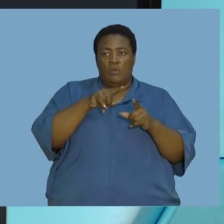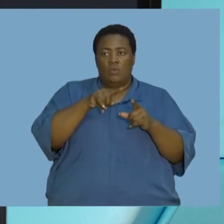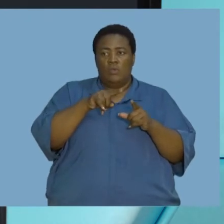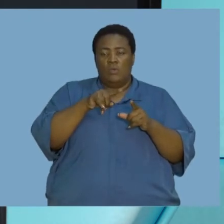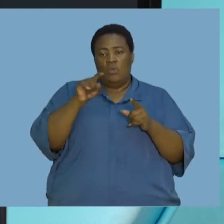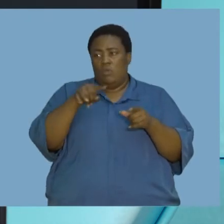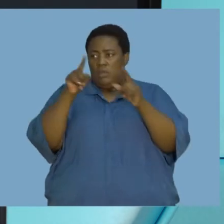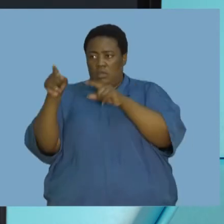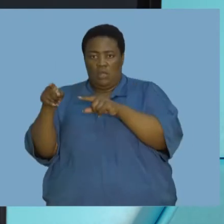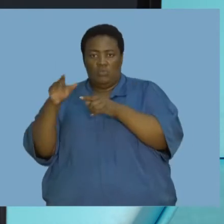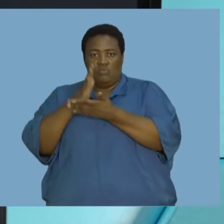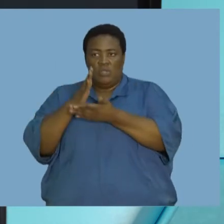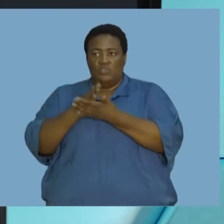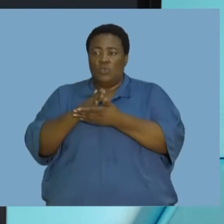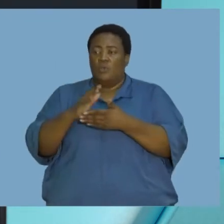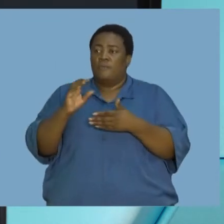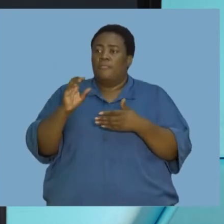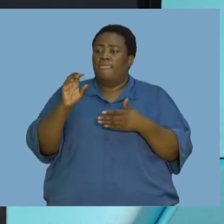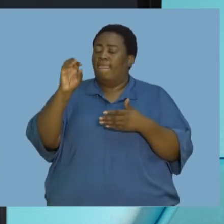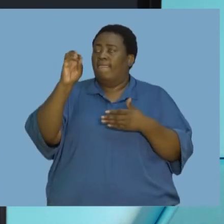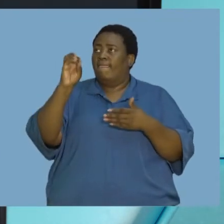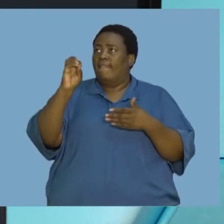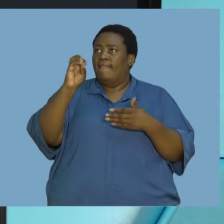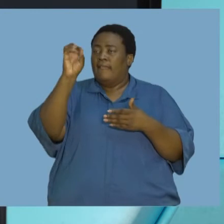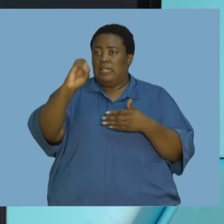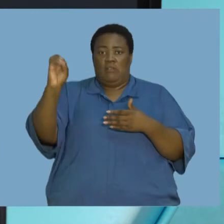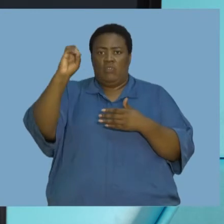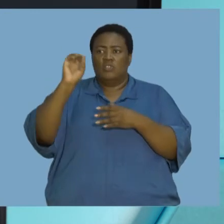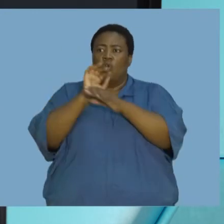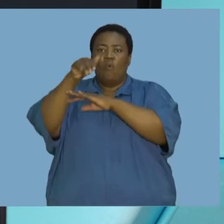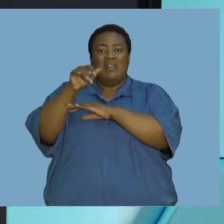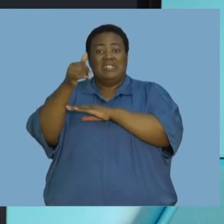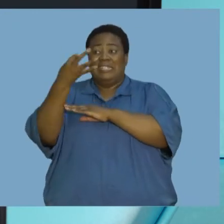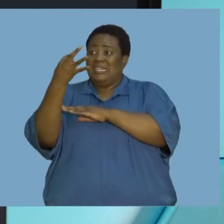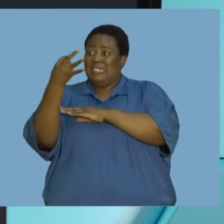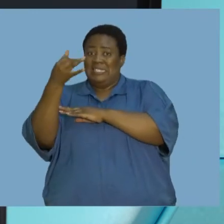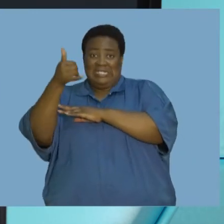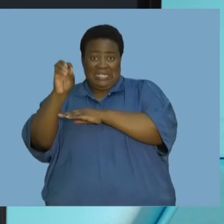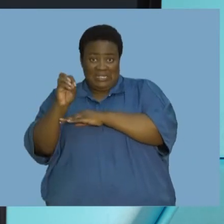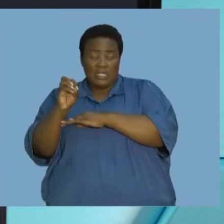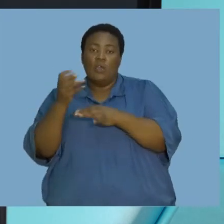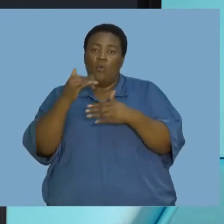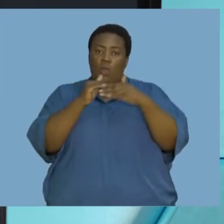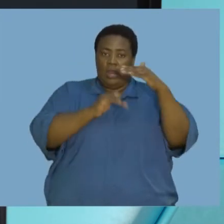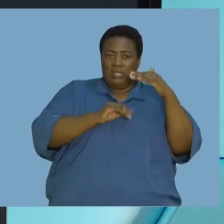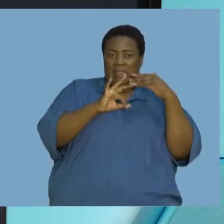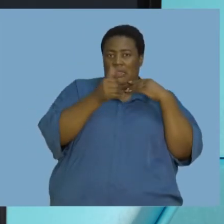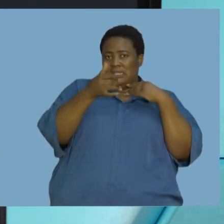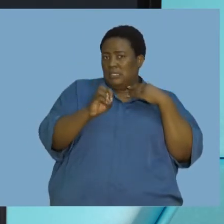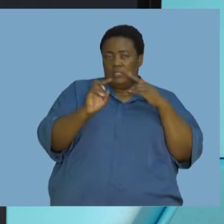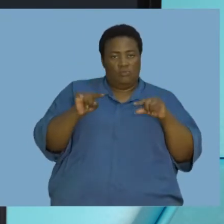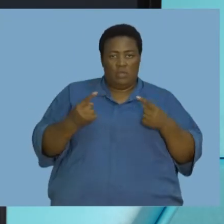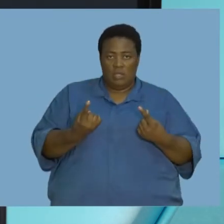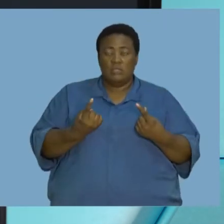that we don't have the degrees exceeding 360 or being less than 360. So remember to